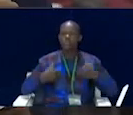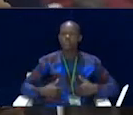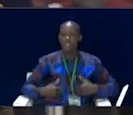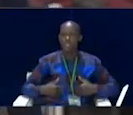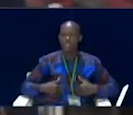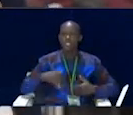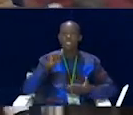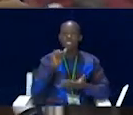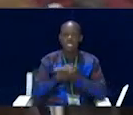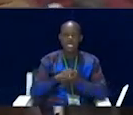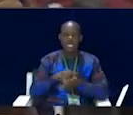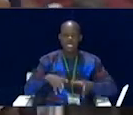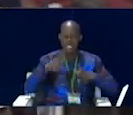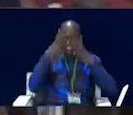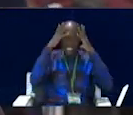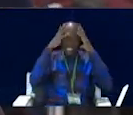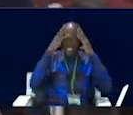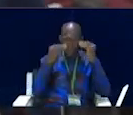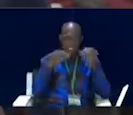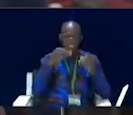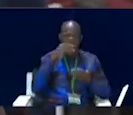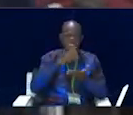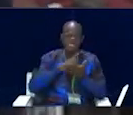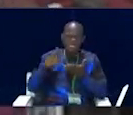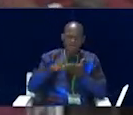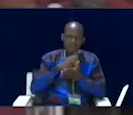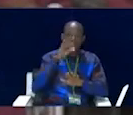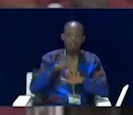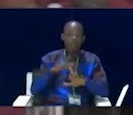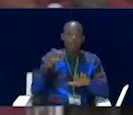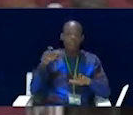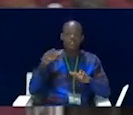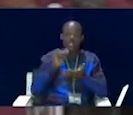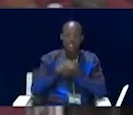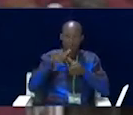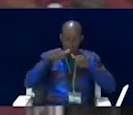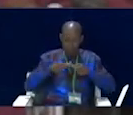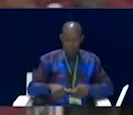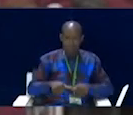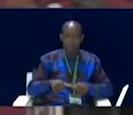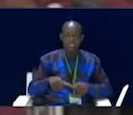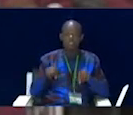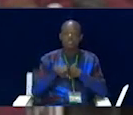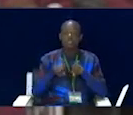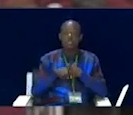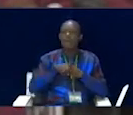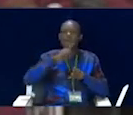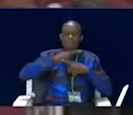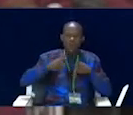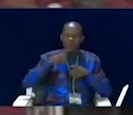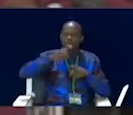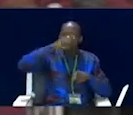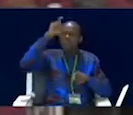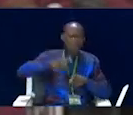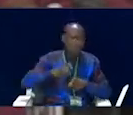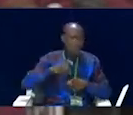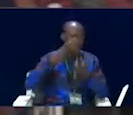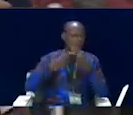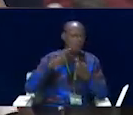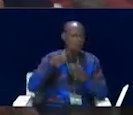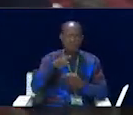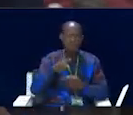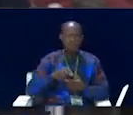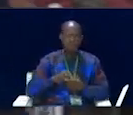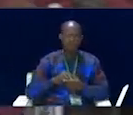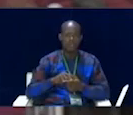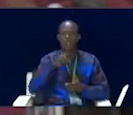the divine touch remains the same. But you must come. You must come to him. The woman with the issue of blood,